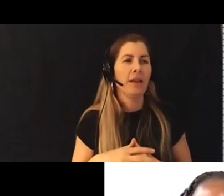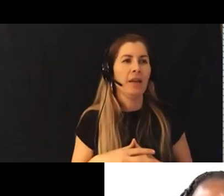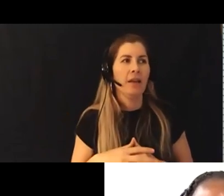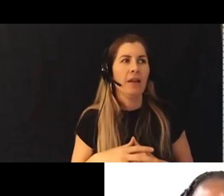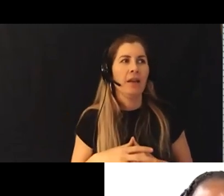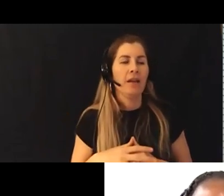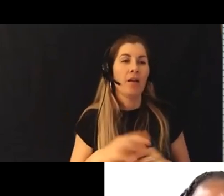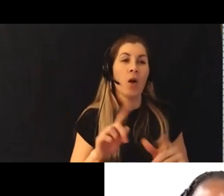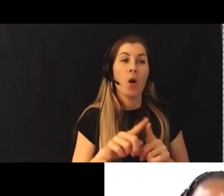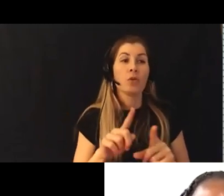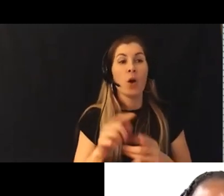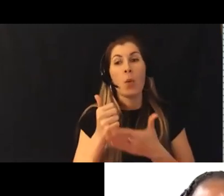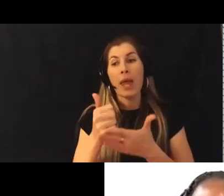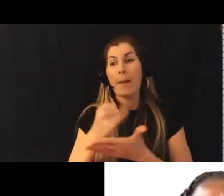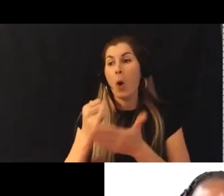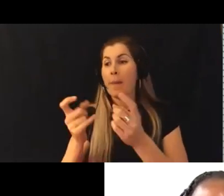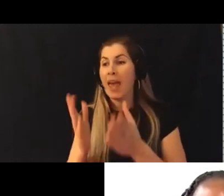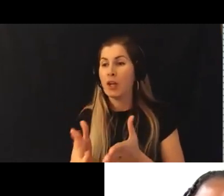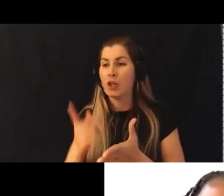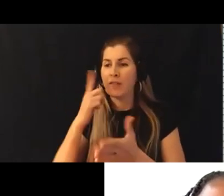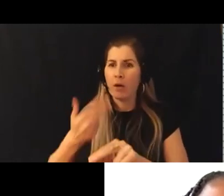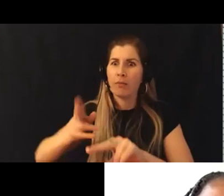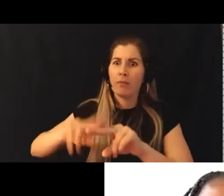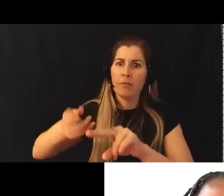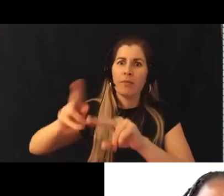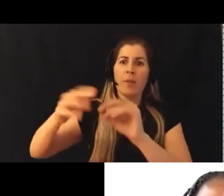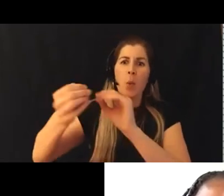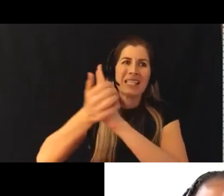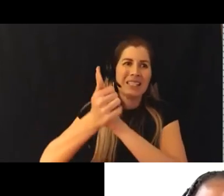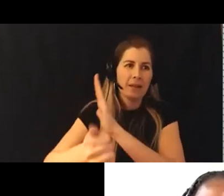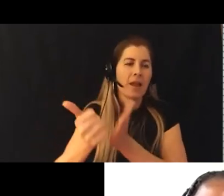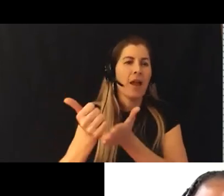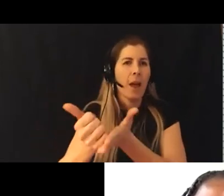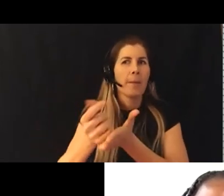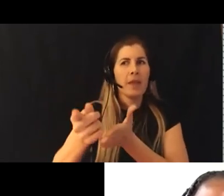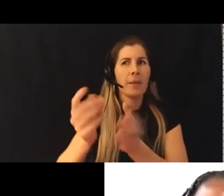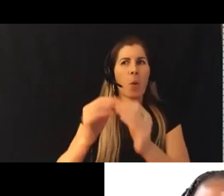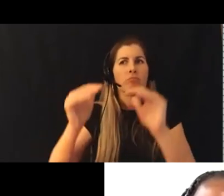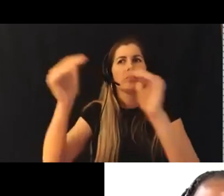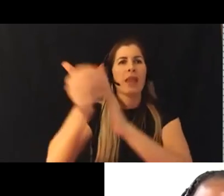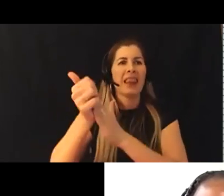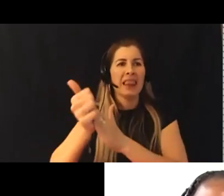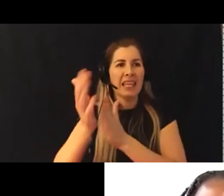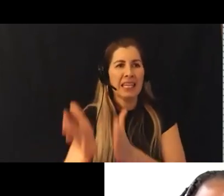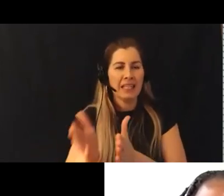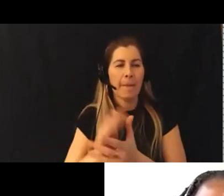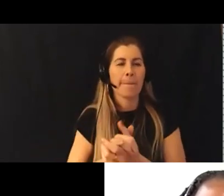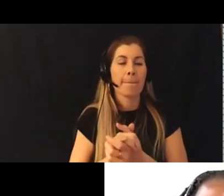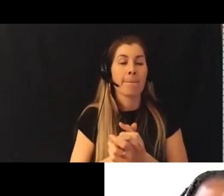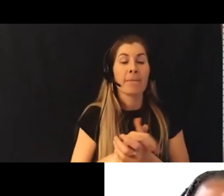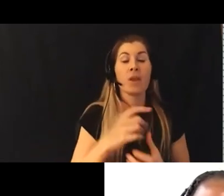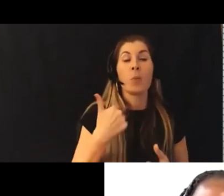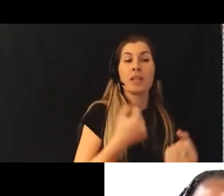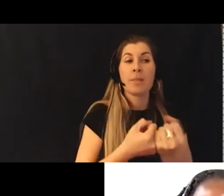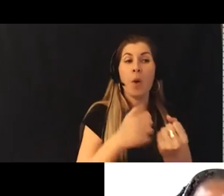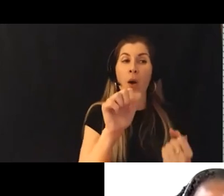arts ed managers to really build their capacity to be effective leaders at the state level. We also support Alysia